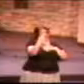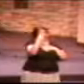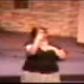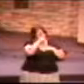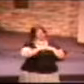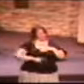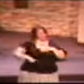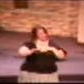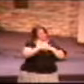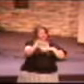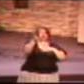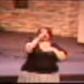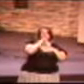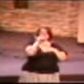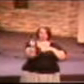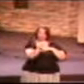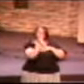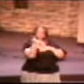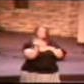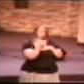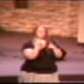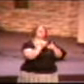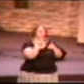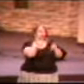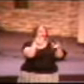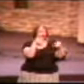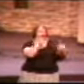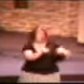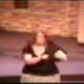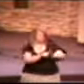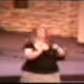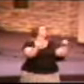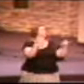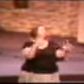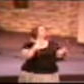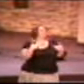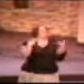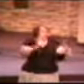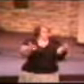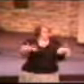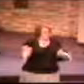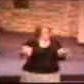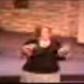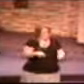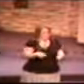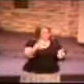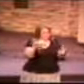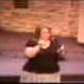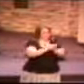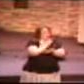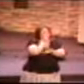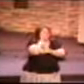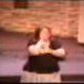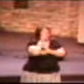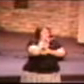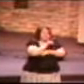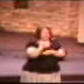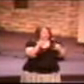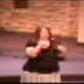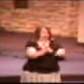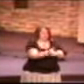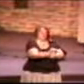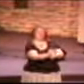kingdom of God is not just something that's going to happen but something that has happened and something that is currently happening.